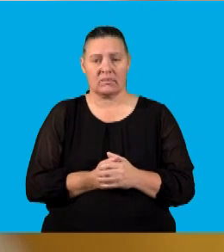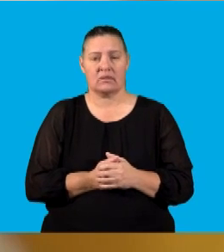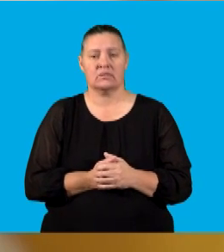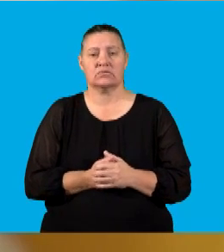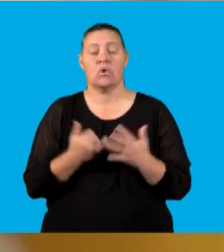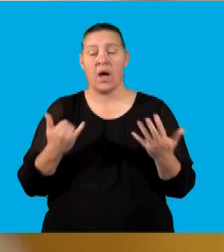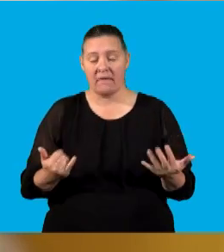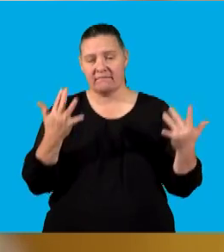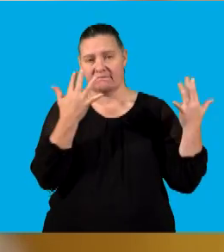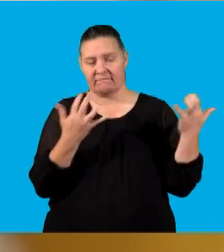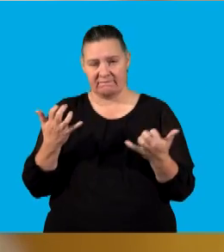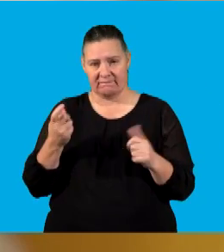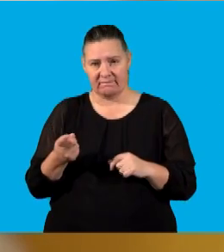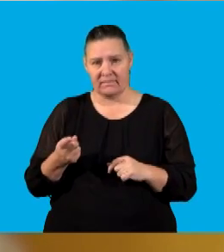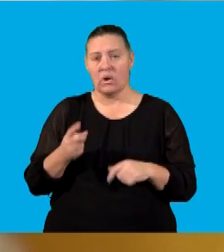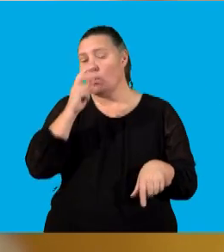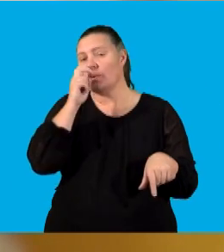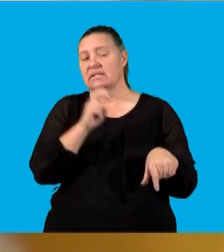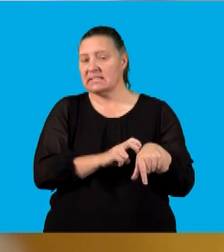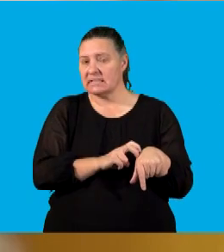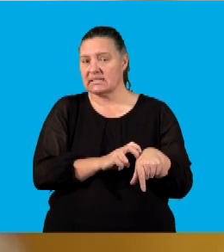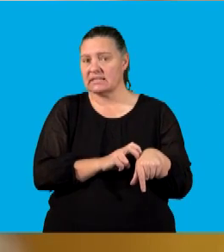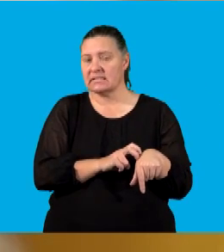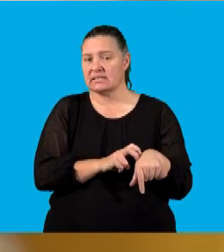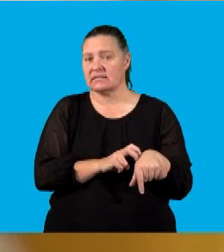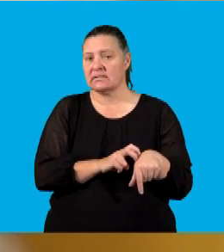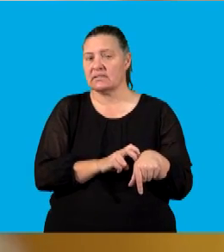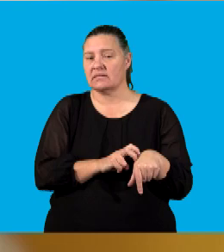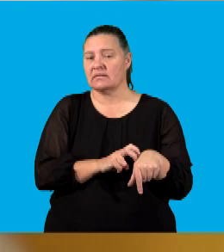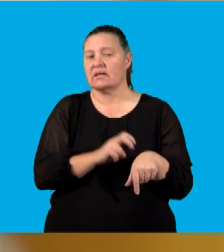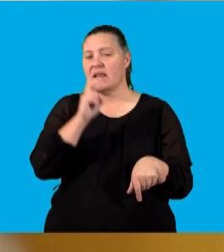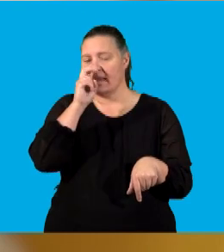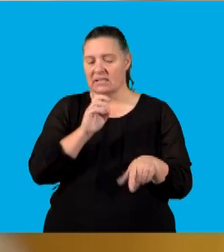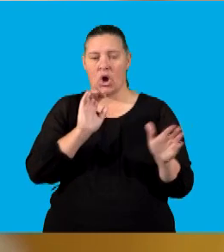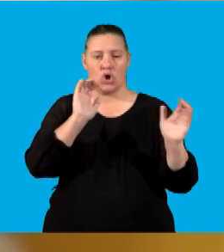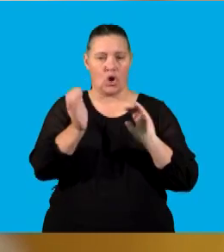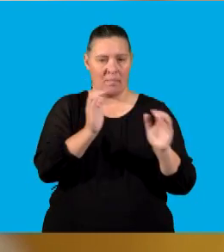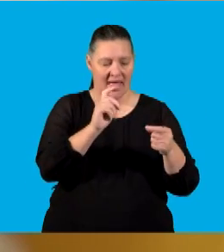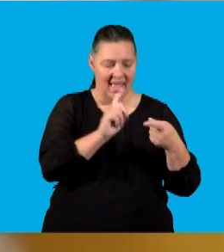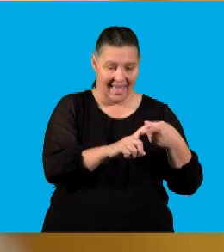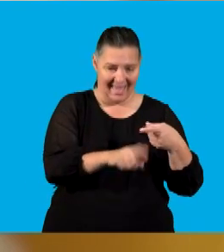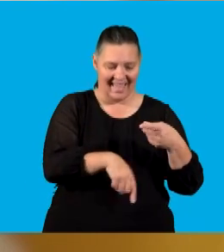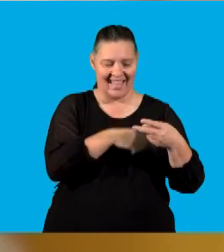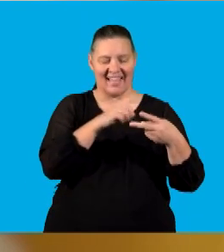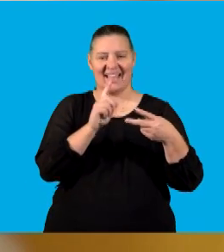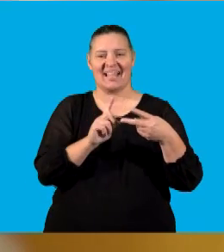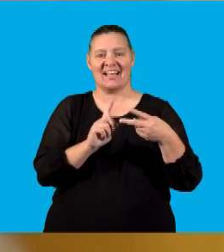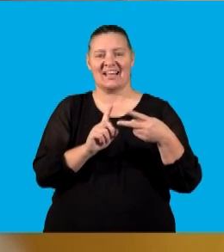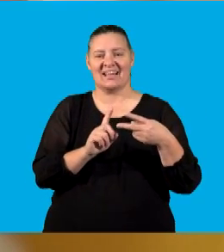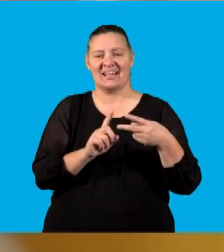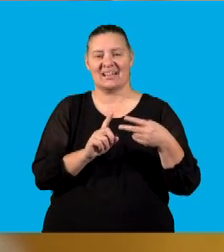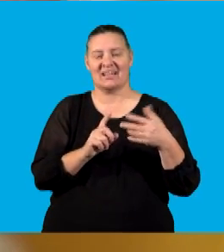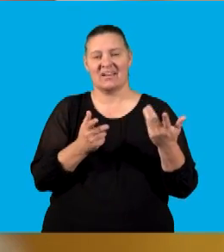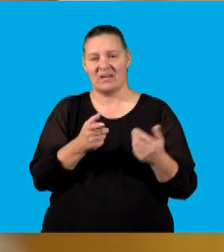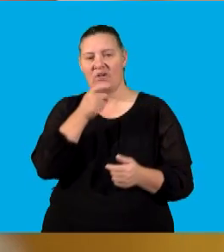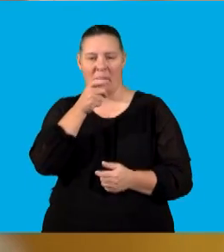in this case now, we have calculated. We now need to get to the state where we compare. After comparing, then